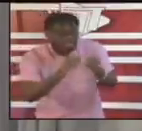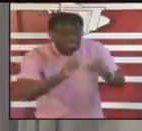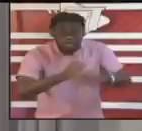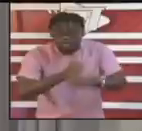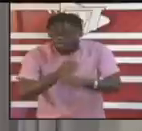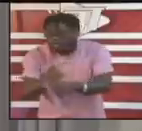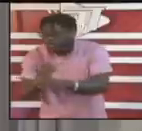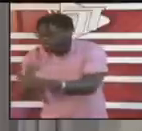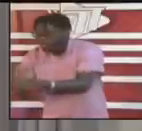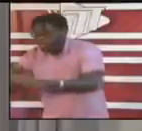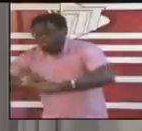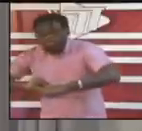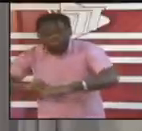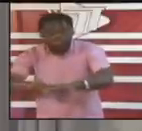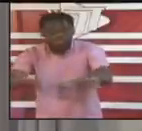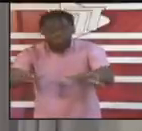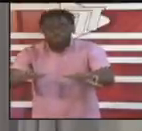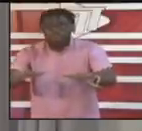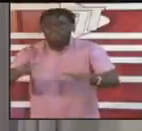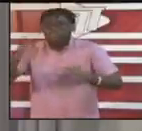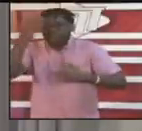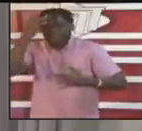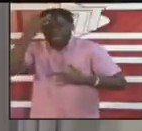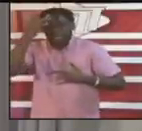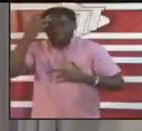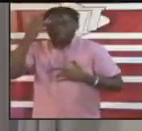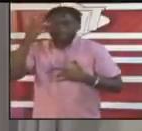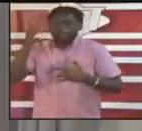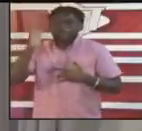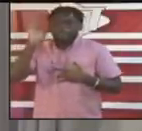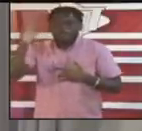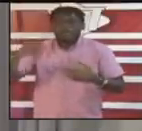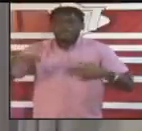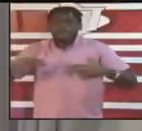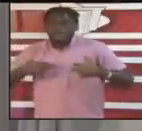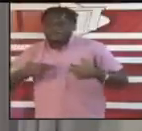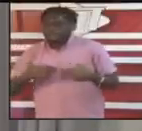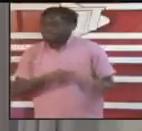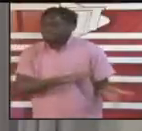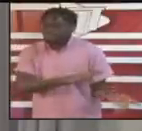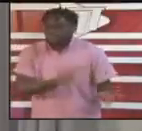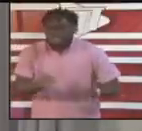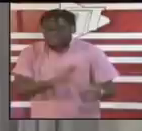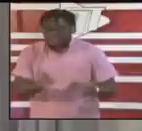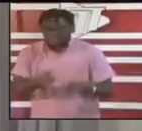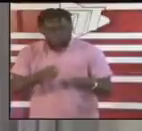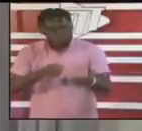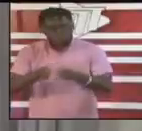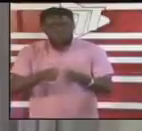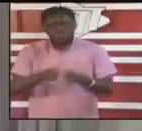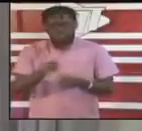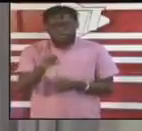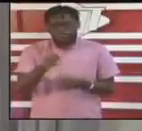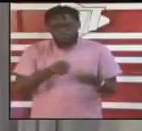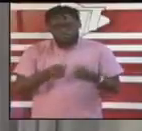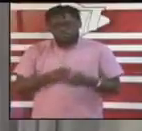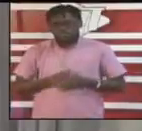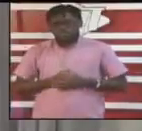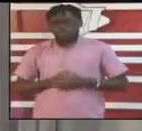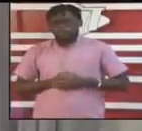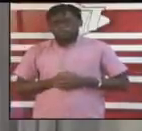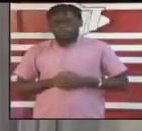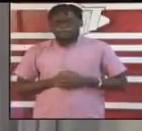again welcome Camille Campbell, a counseling psychologist. I got a lot of positive response from her last